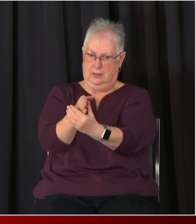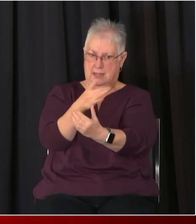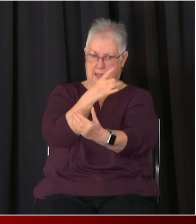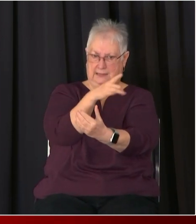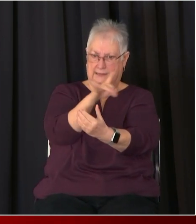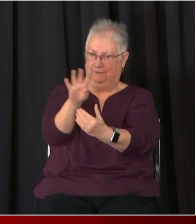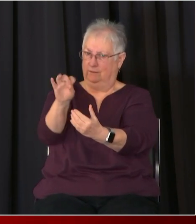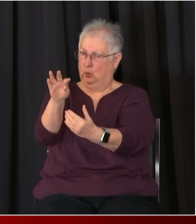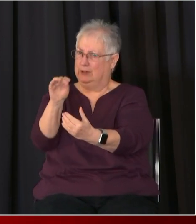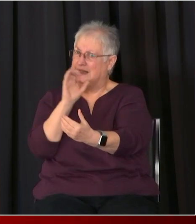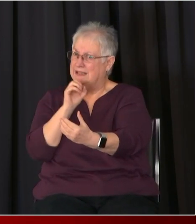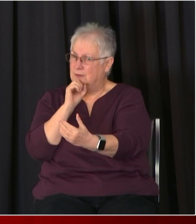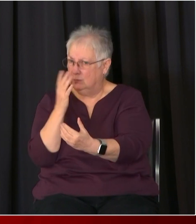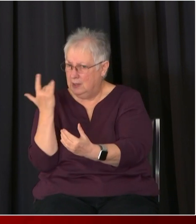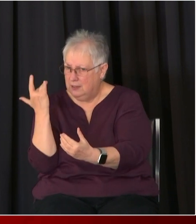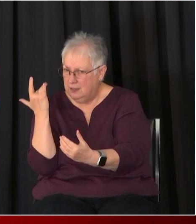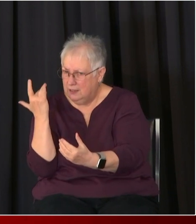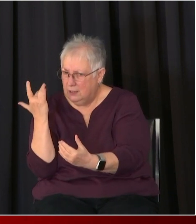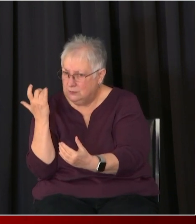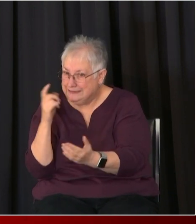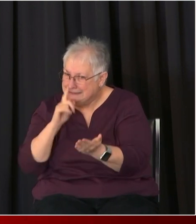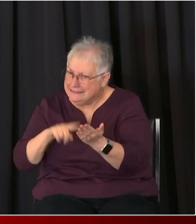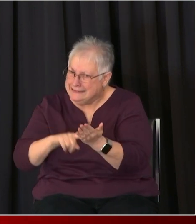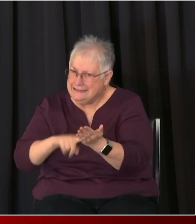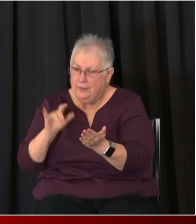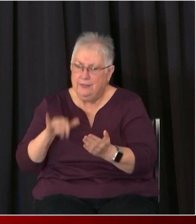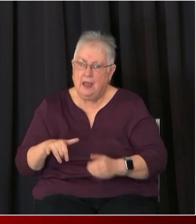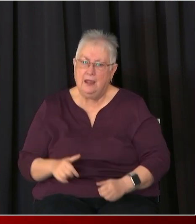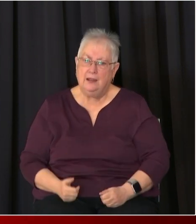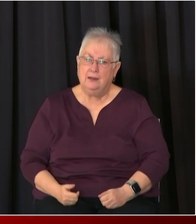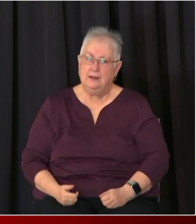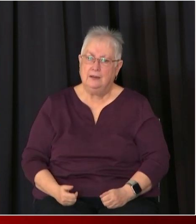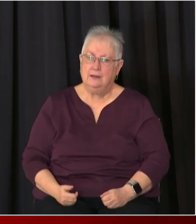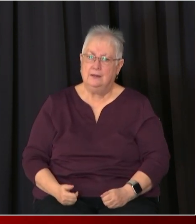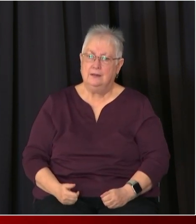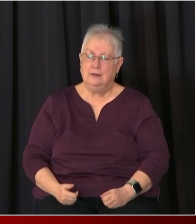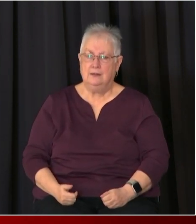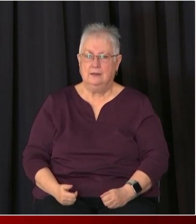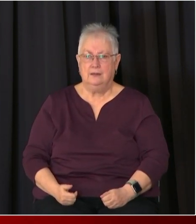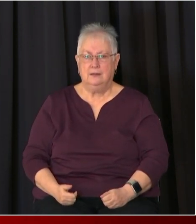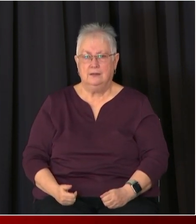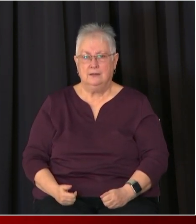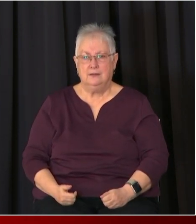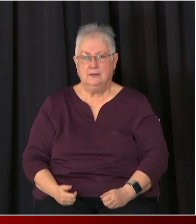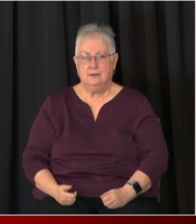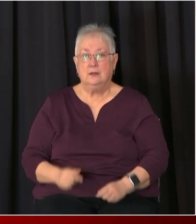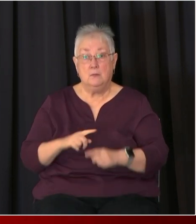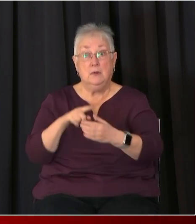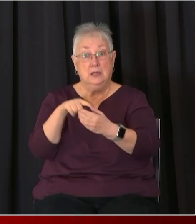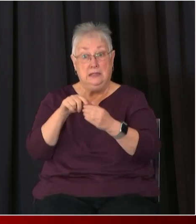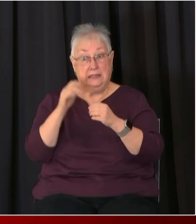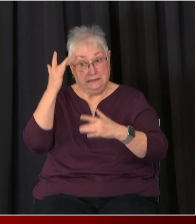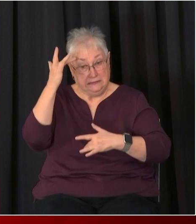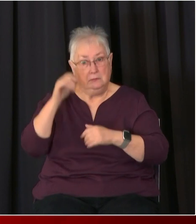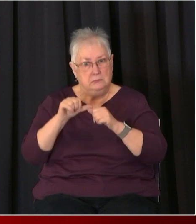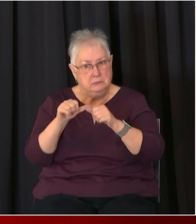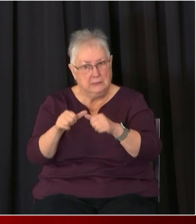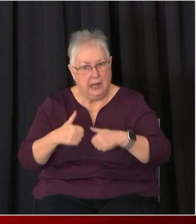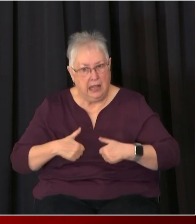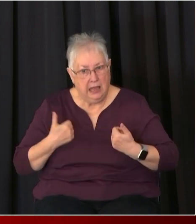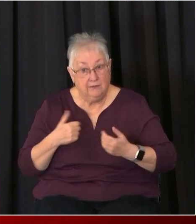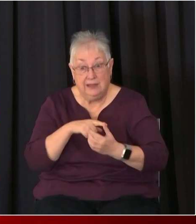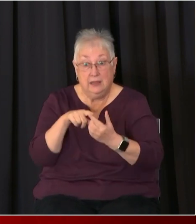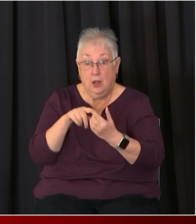eventually will occur is impacting the older population, which has a higher risk for more severe illness